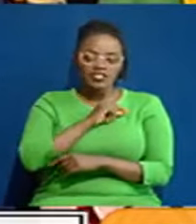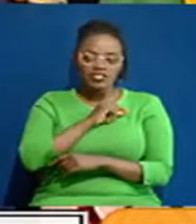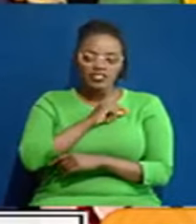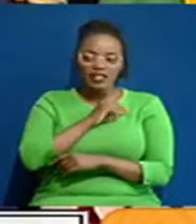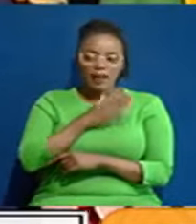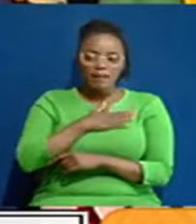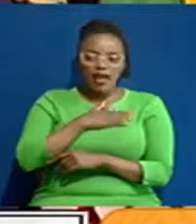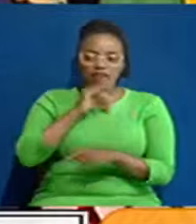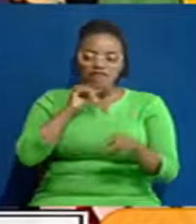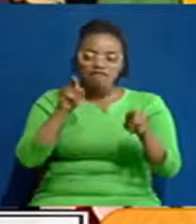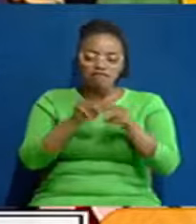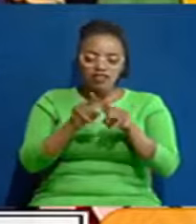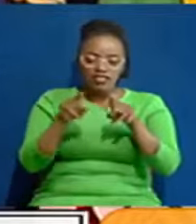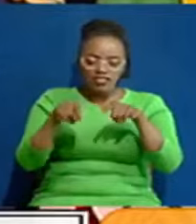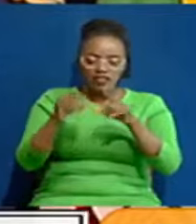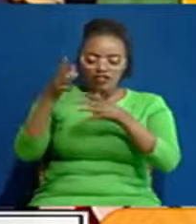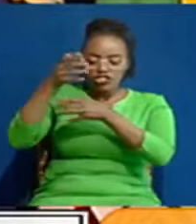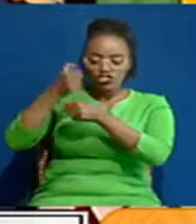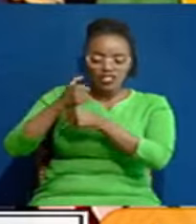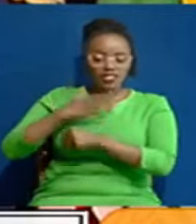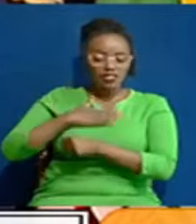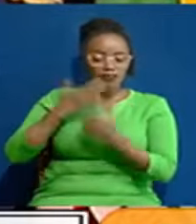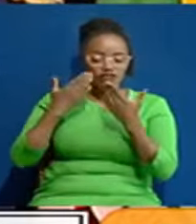late brother, because he trusted me,